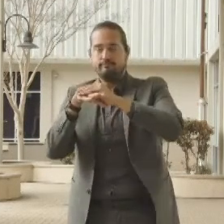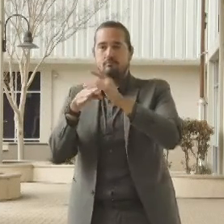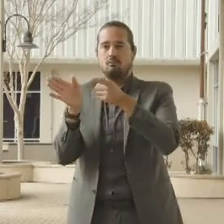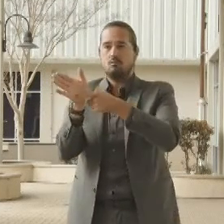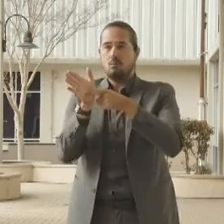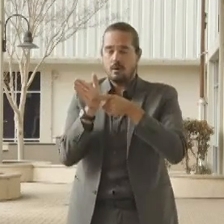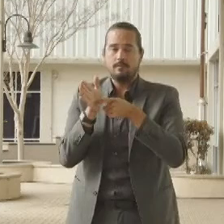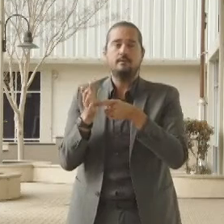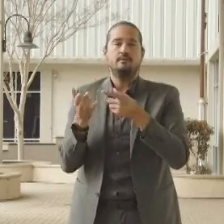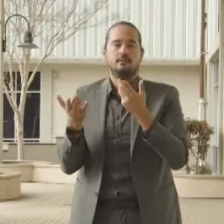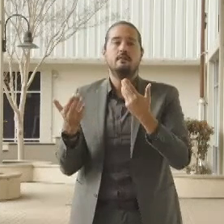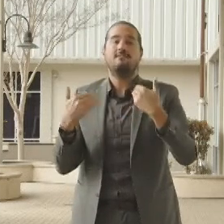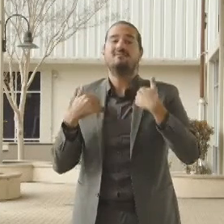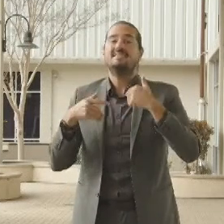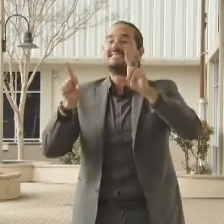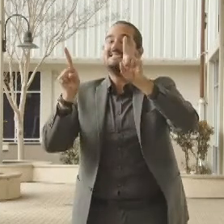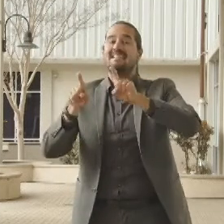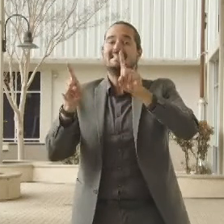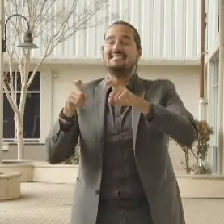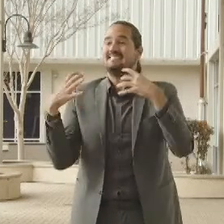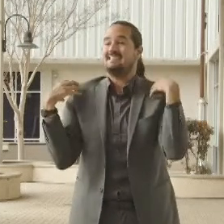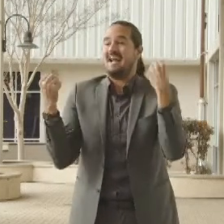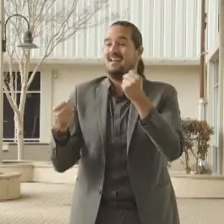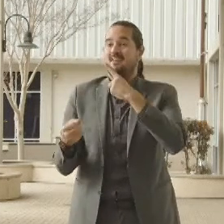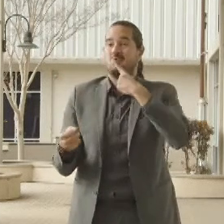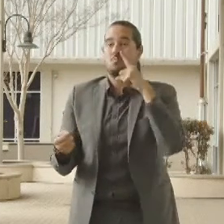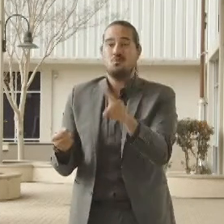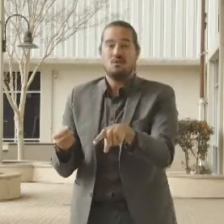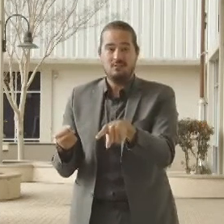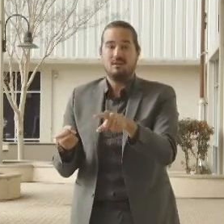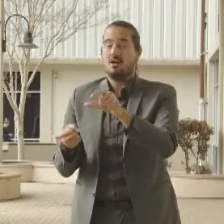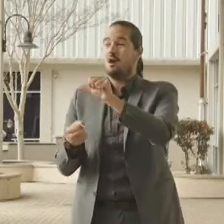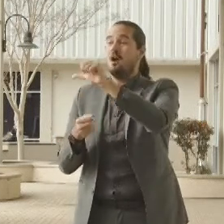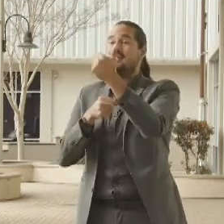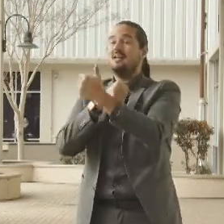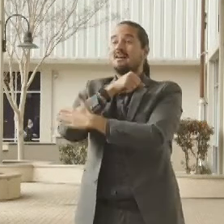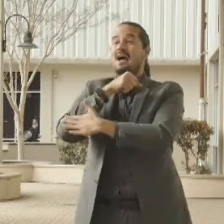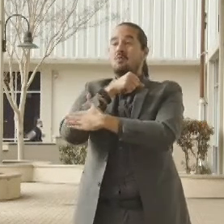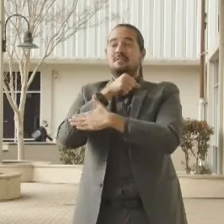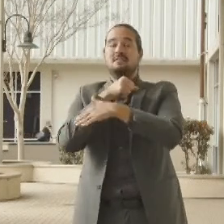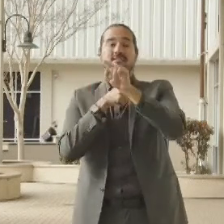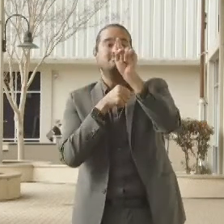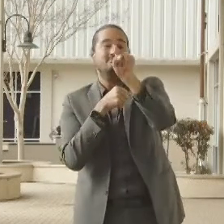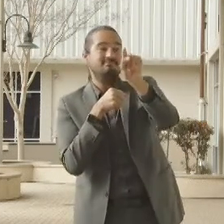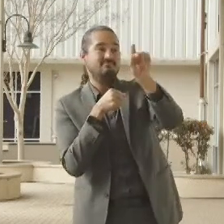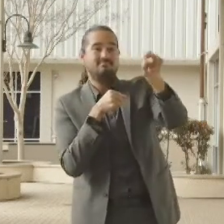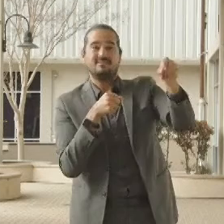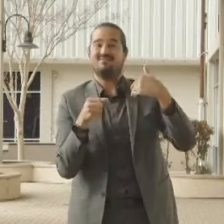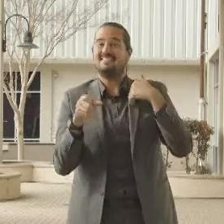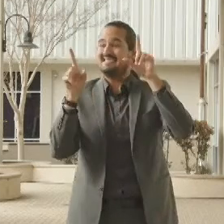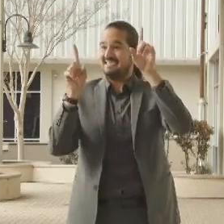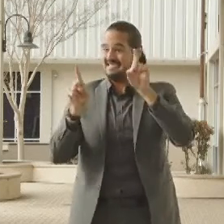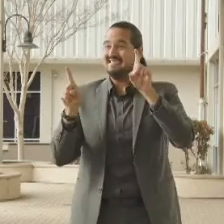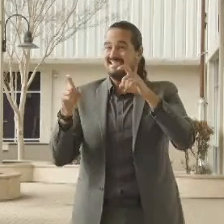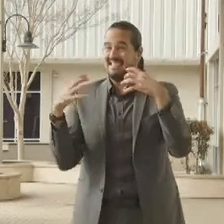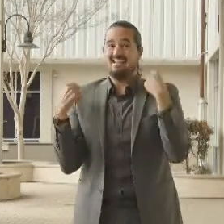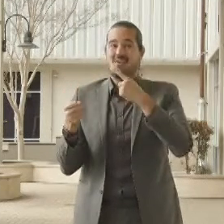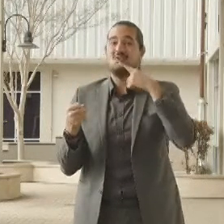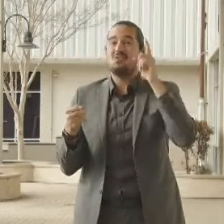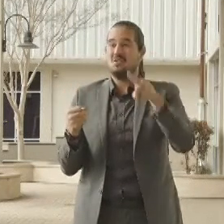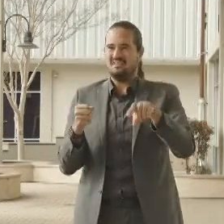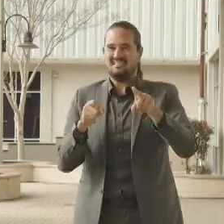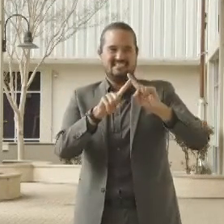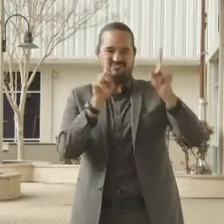testing health order. Some other counties have a similar testing health order, so that's different. Our